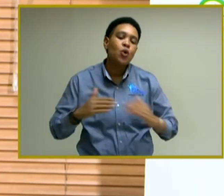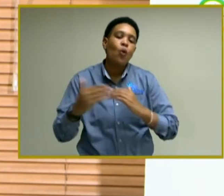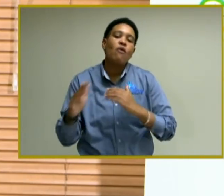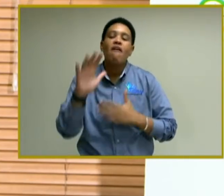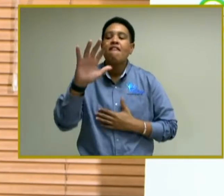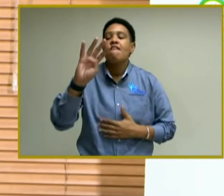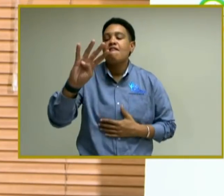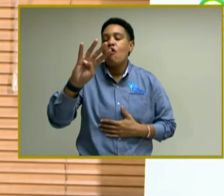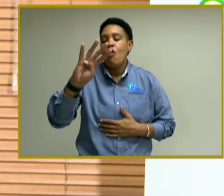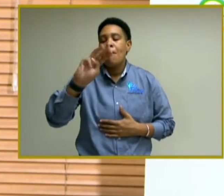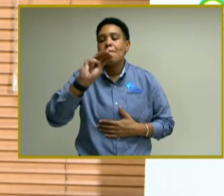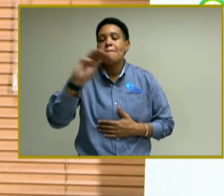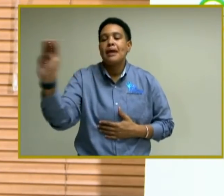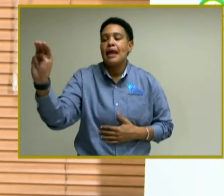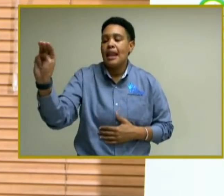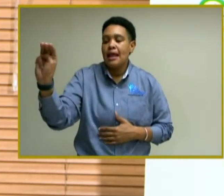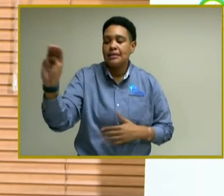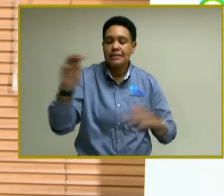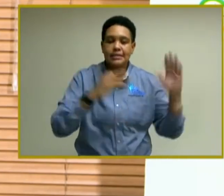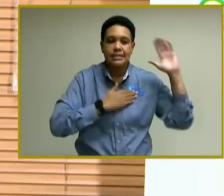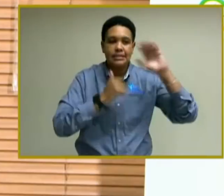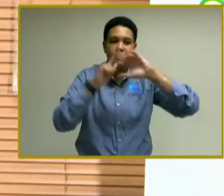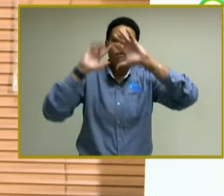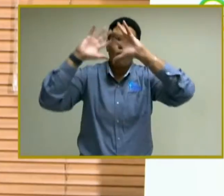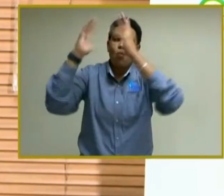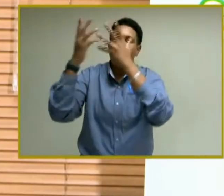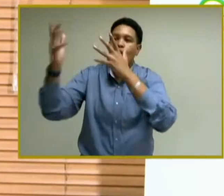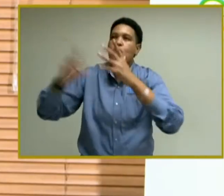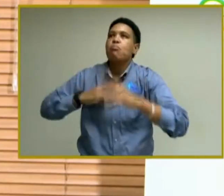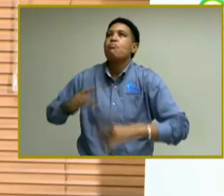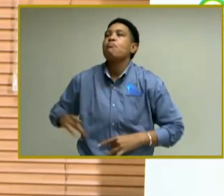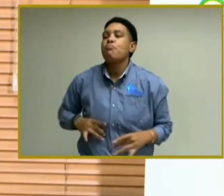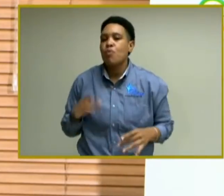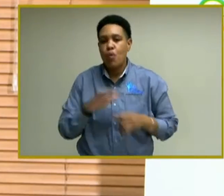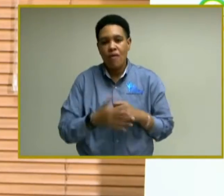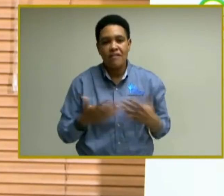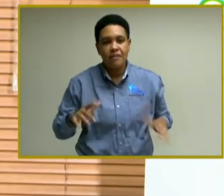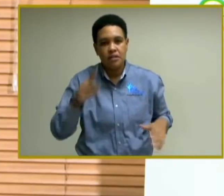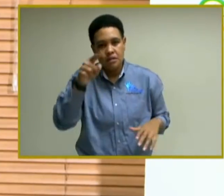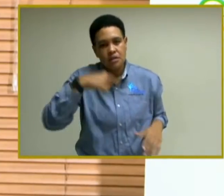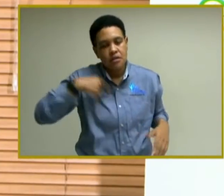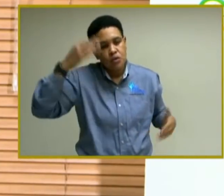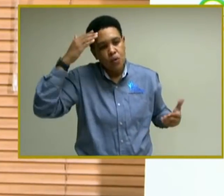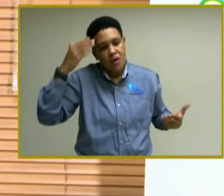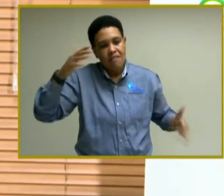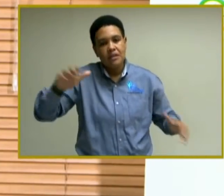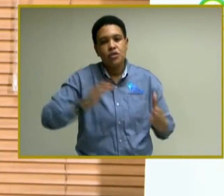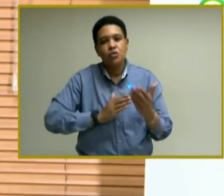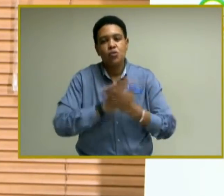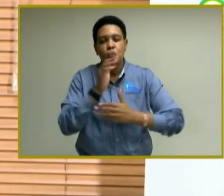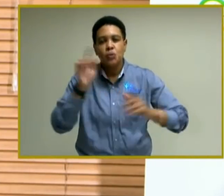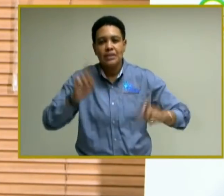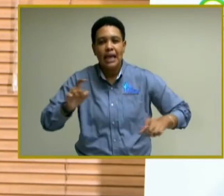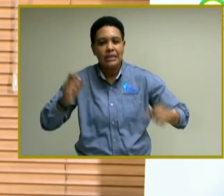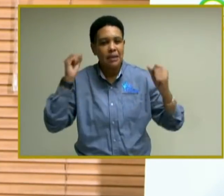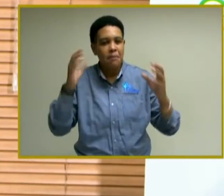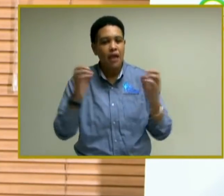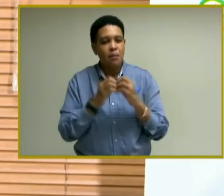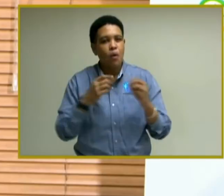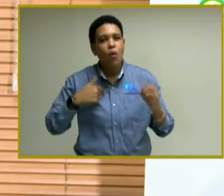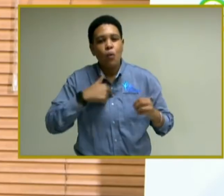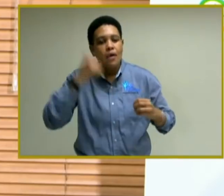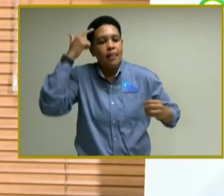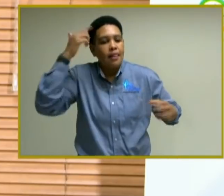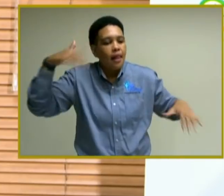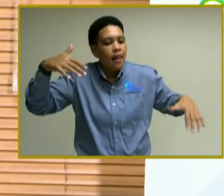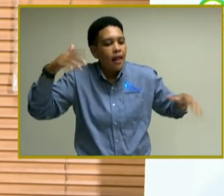54 million citizens of the world have contracted the virus, those that we know of based on tests. Many more we think that have not